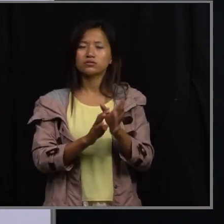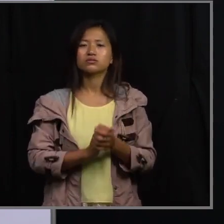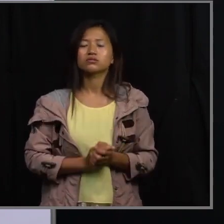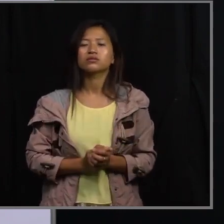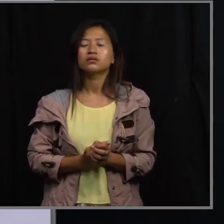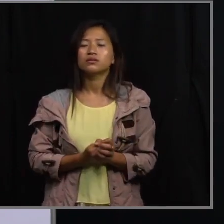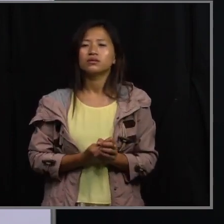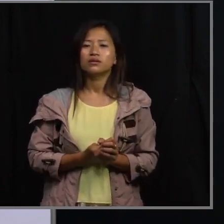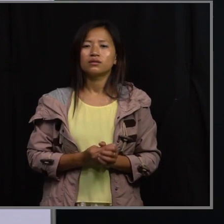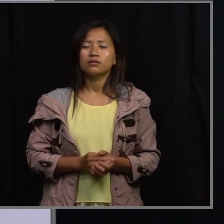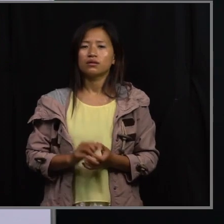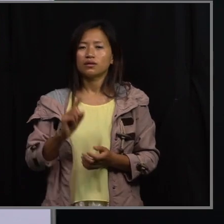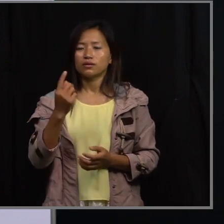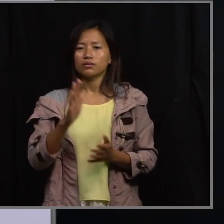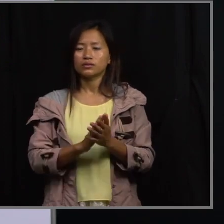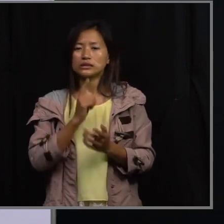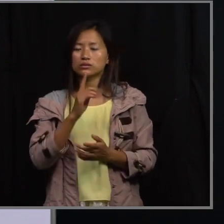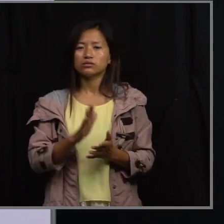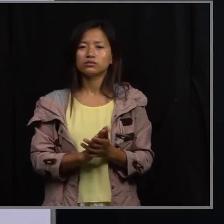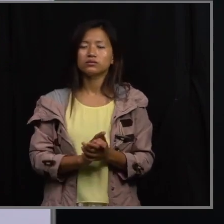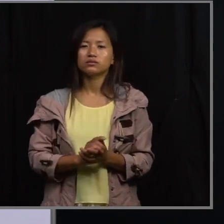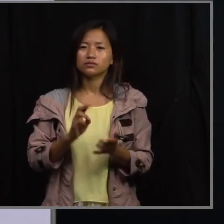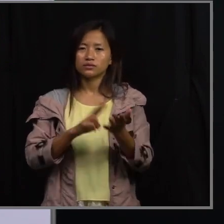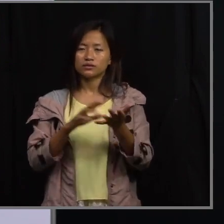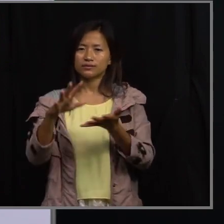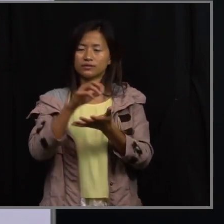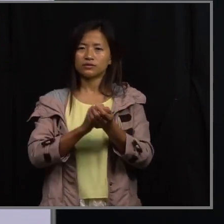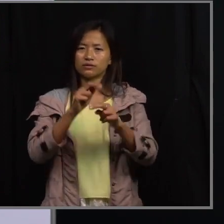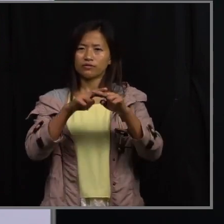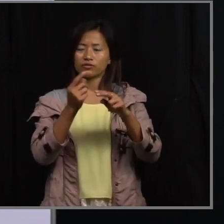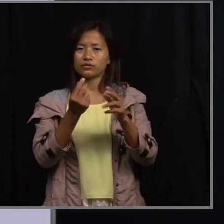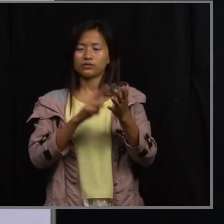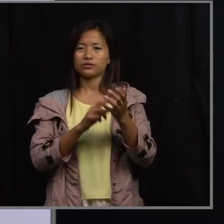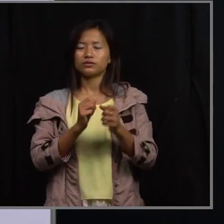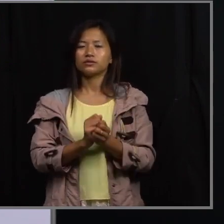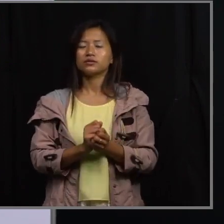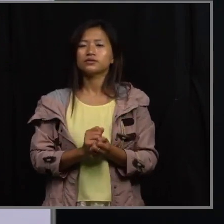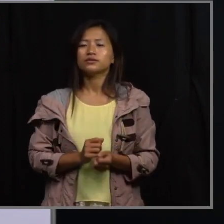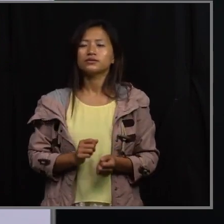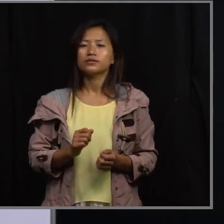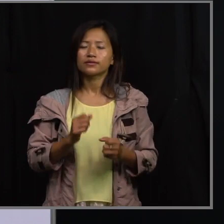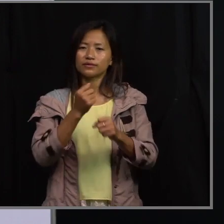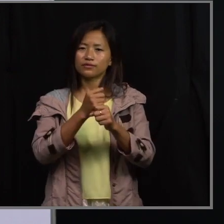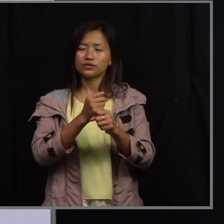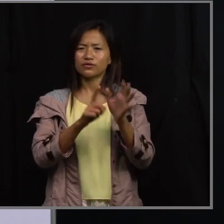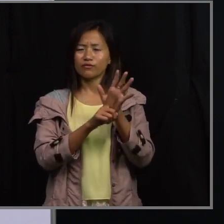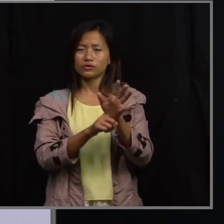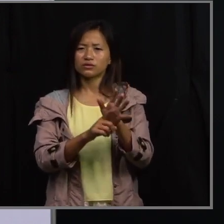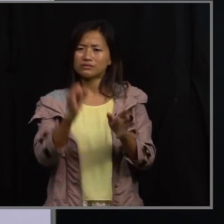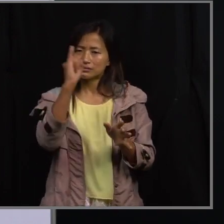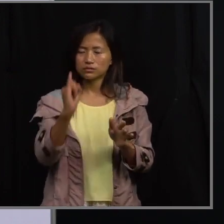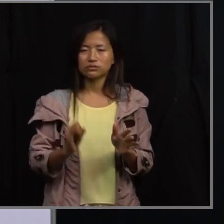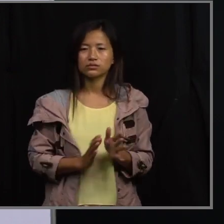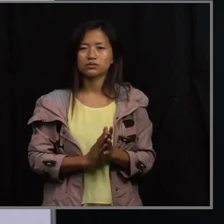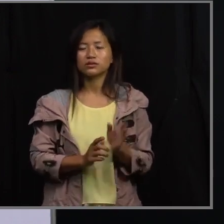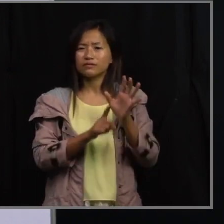among these four forces, okay, means I already told you, right, there are four forces in nature. Fundamental gravitational force is the weakest force. Gravitational force is what?